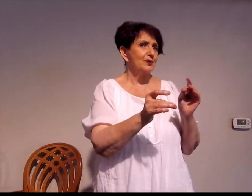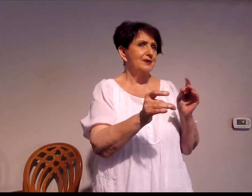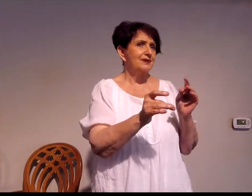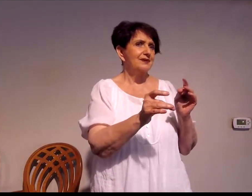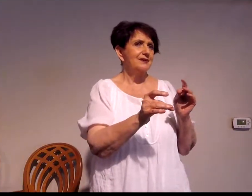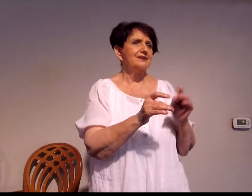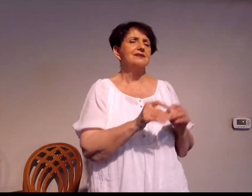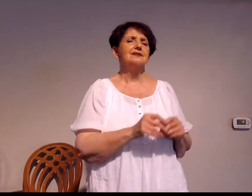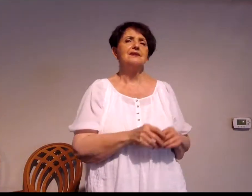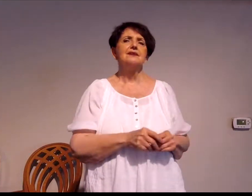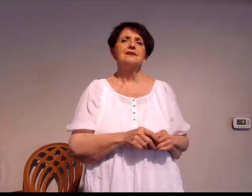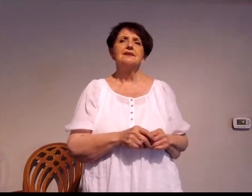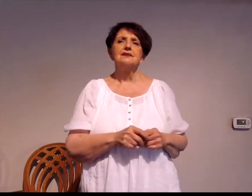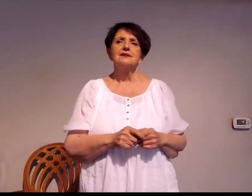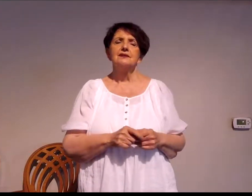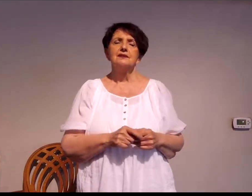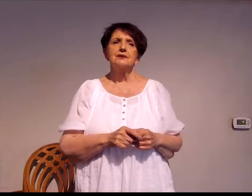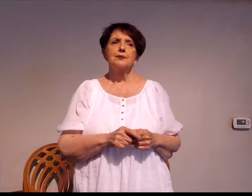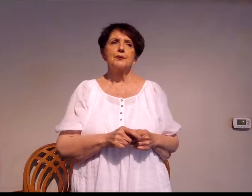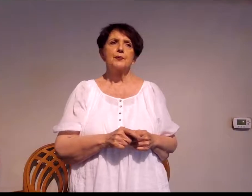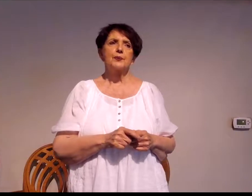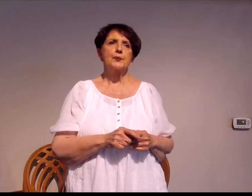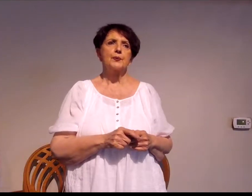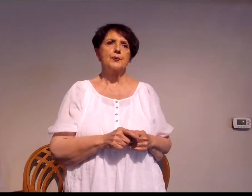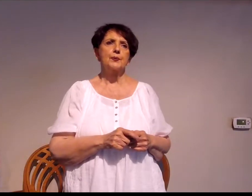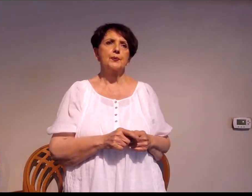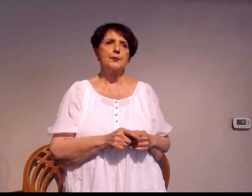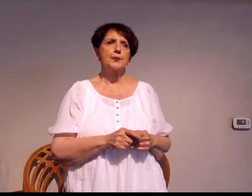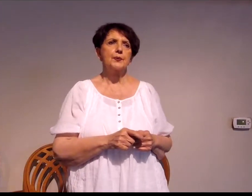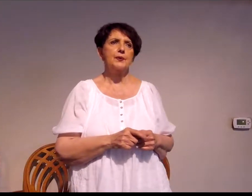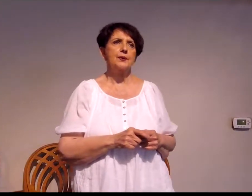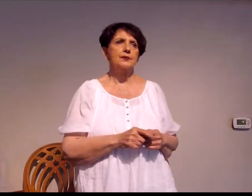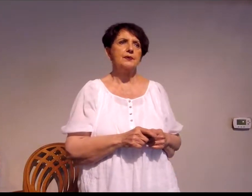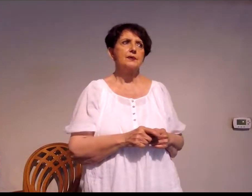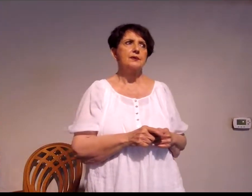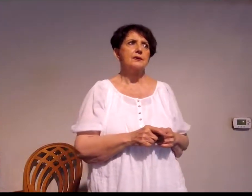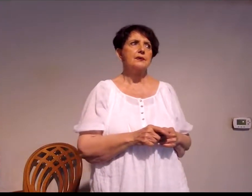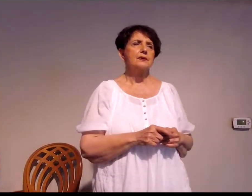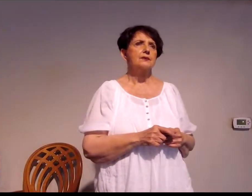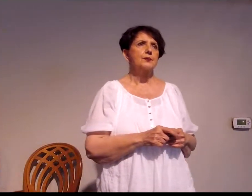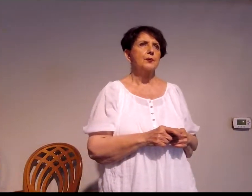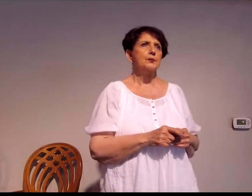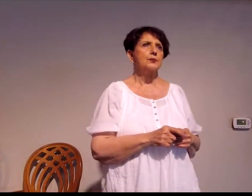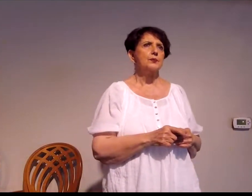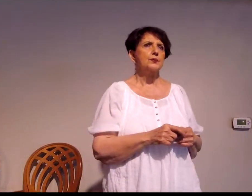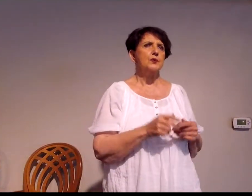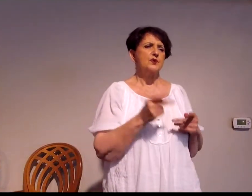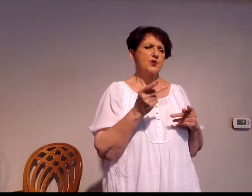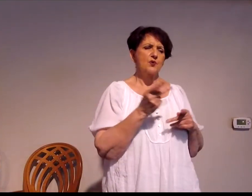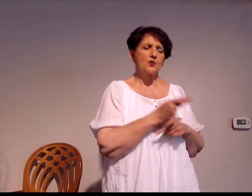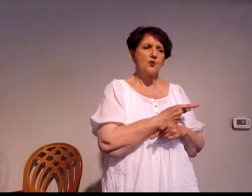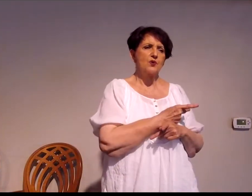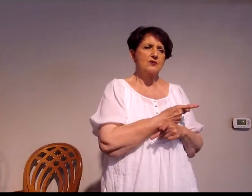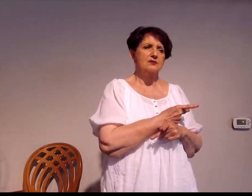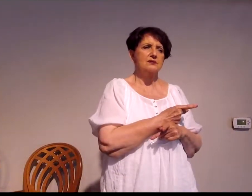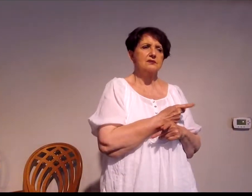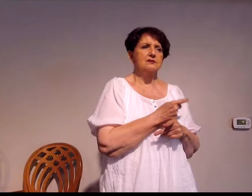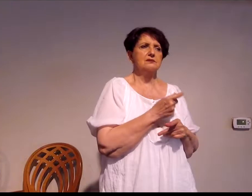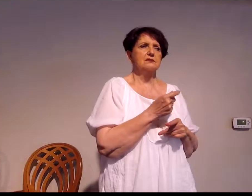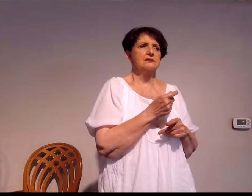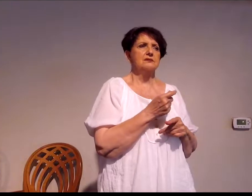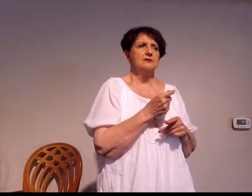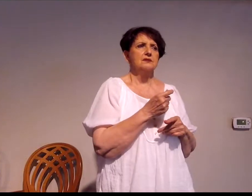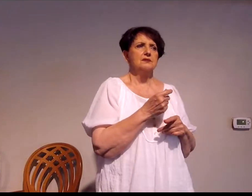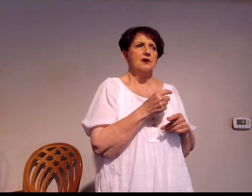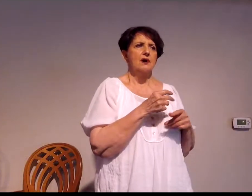of origin. So one of the greatest heartbreaks of my life that had nothing to do with